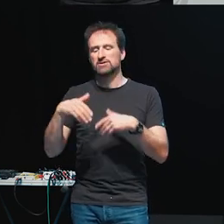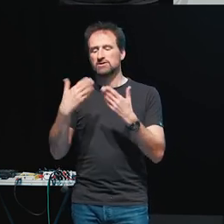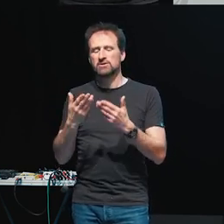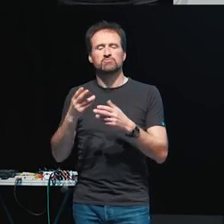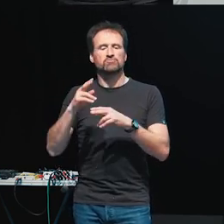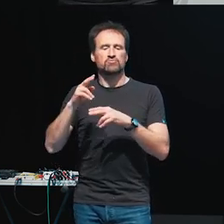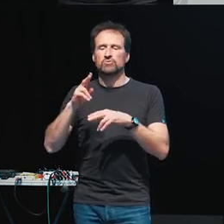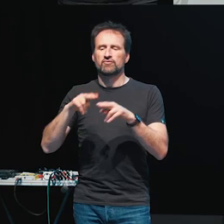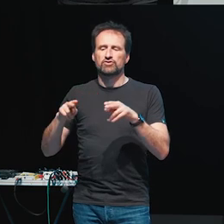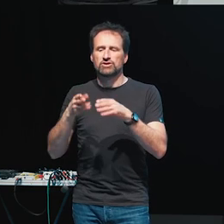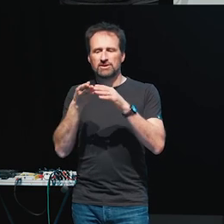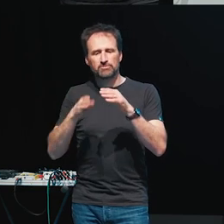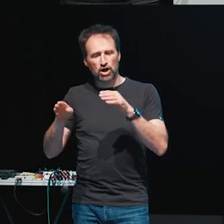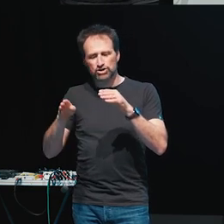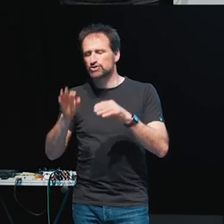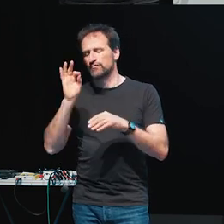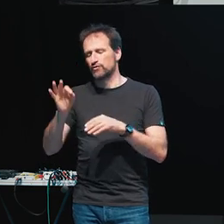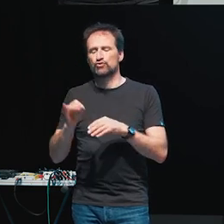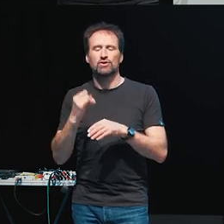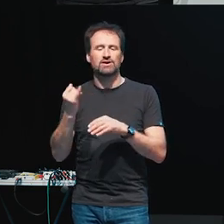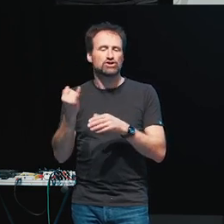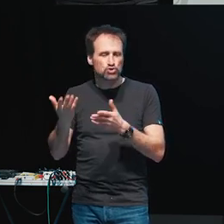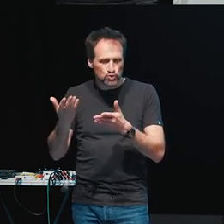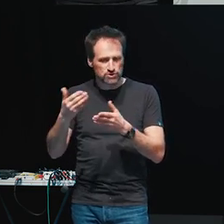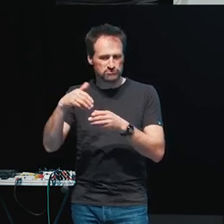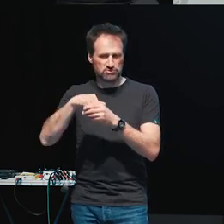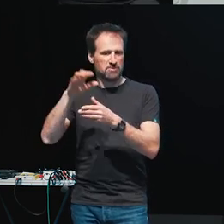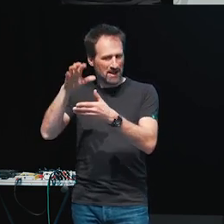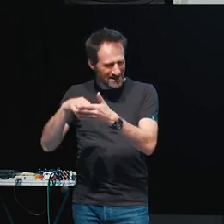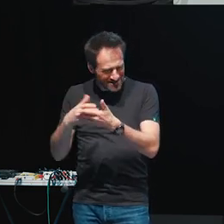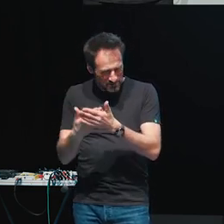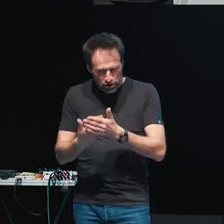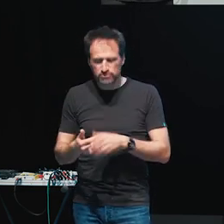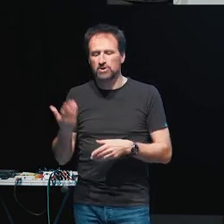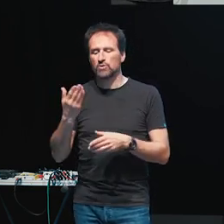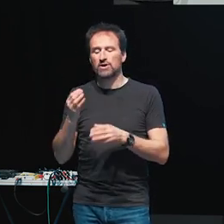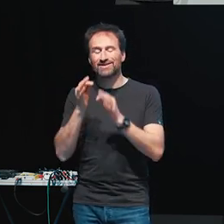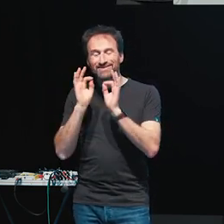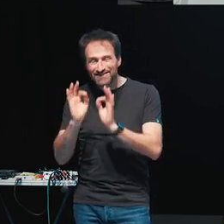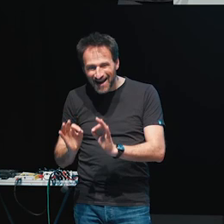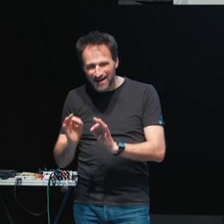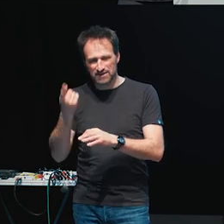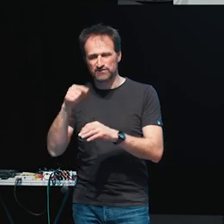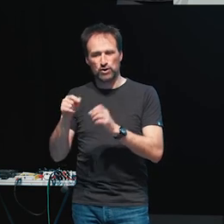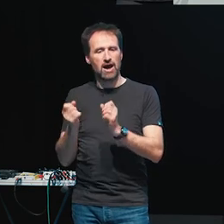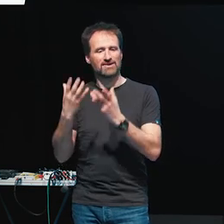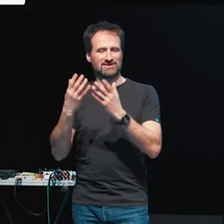list of issues to show it in the project list, and also details of the actual active